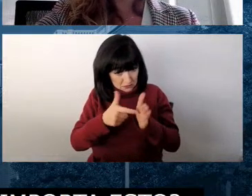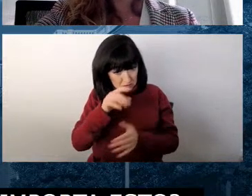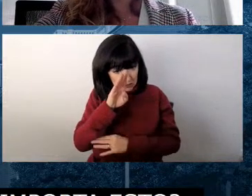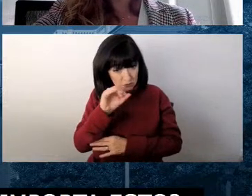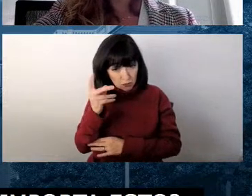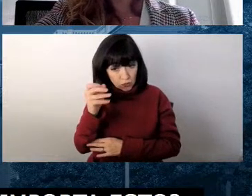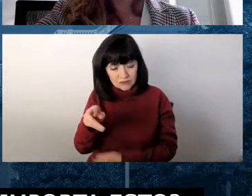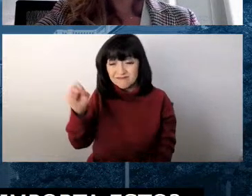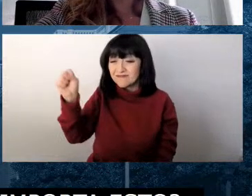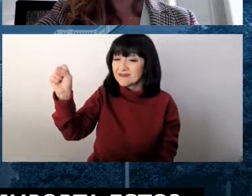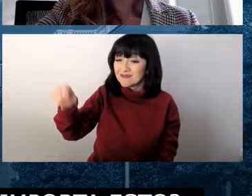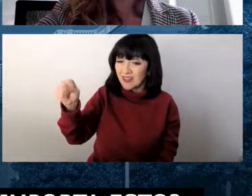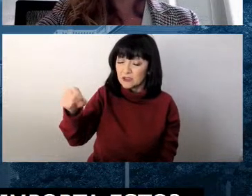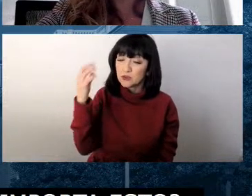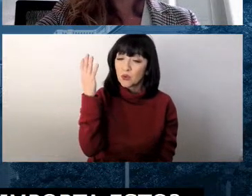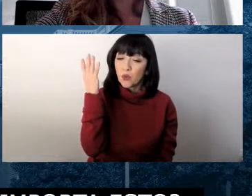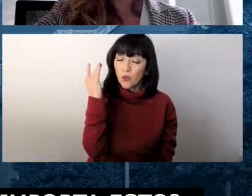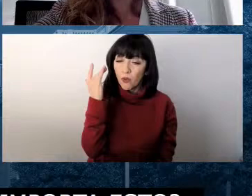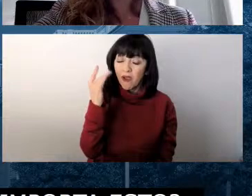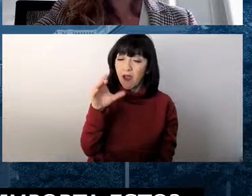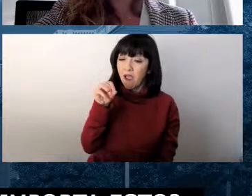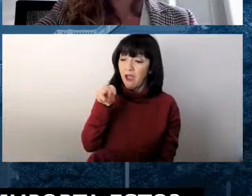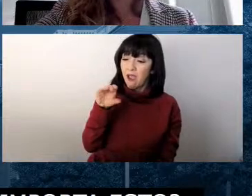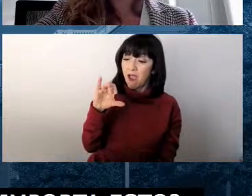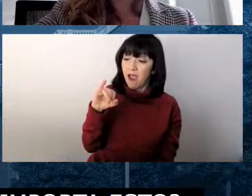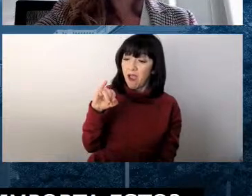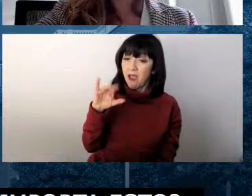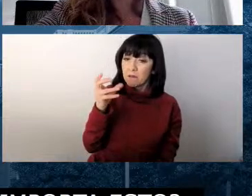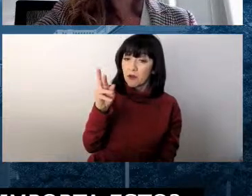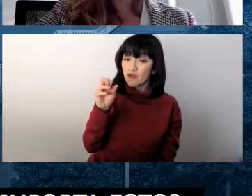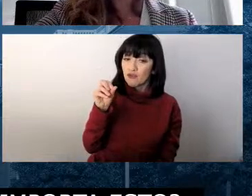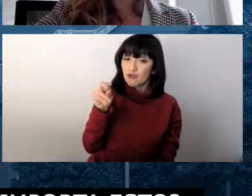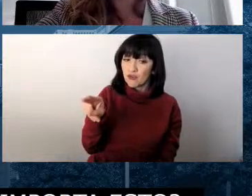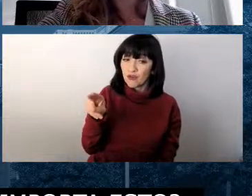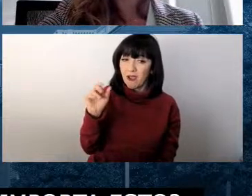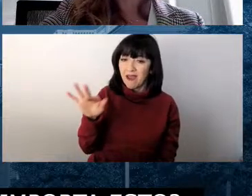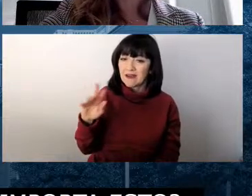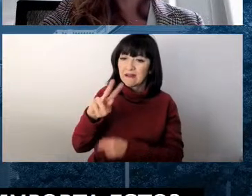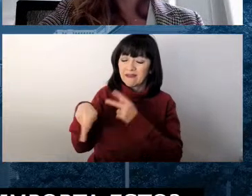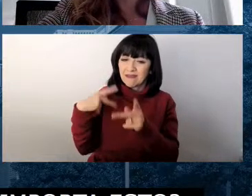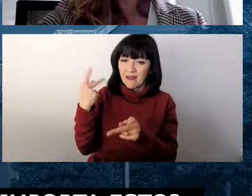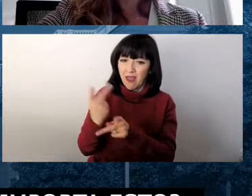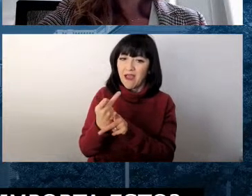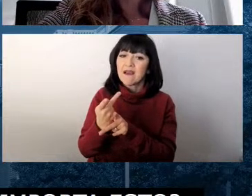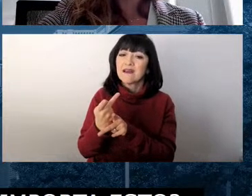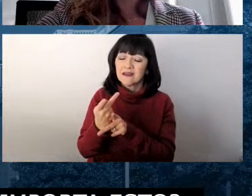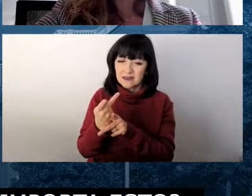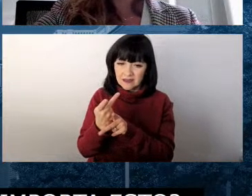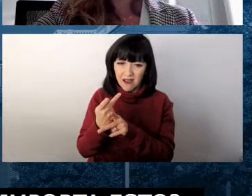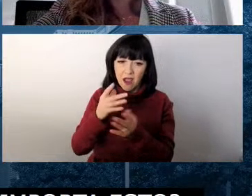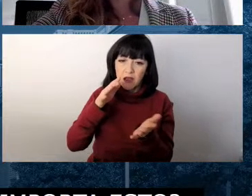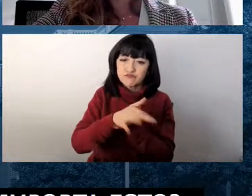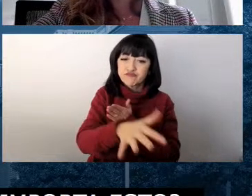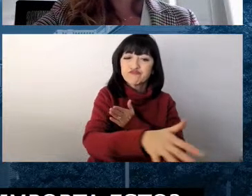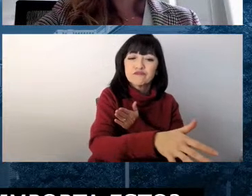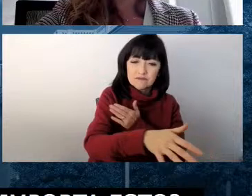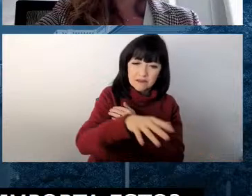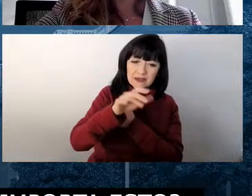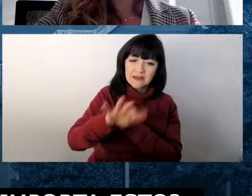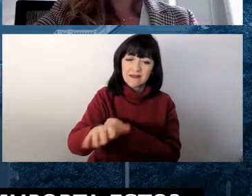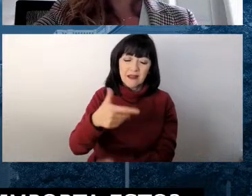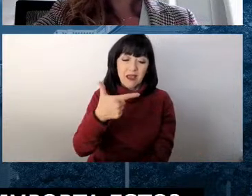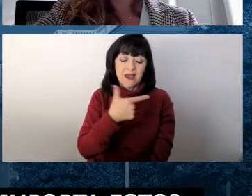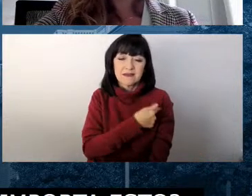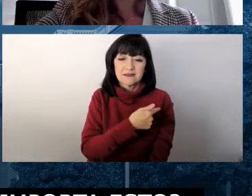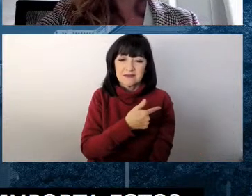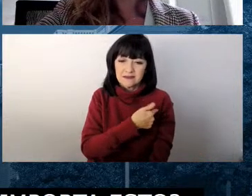protein on the COVID virus, and the Omicron variant has many mutations on the spike